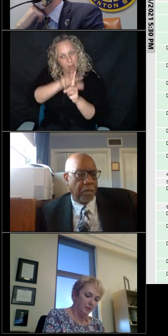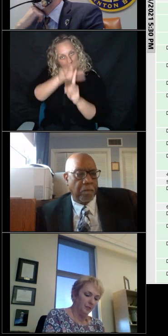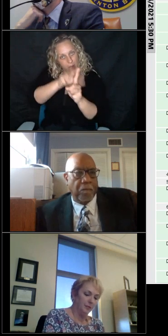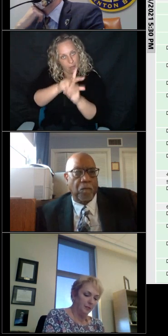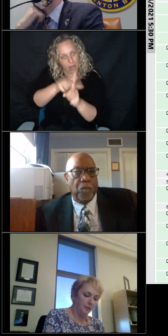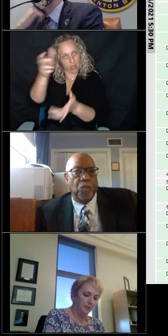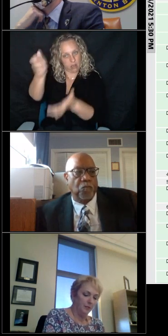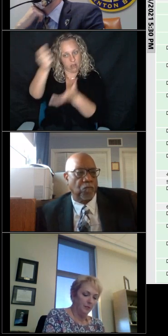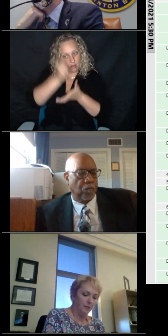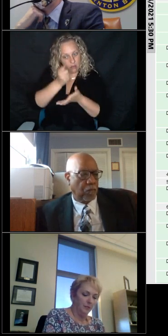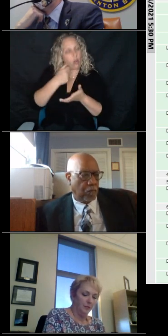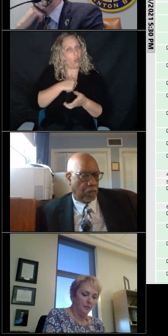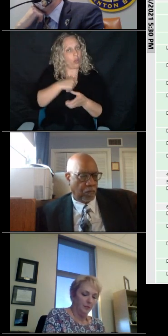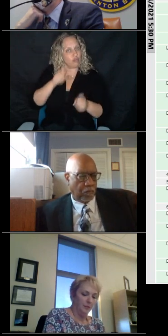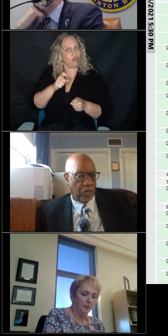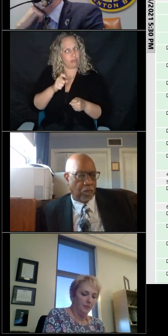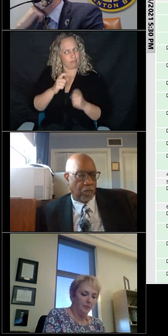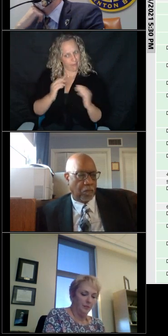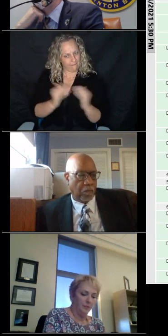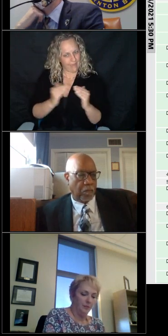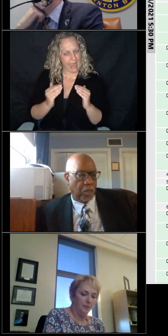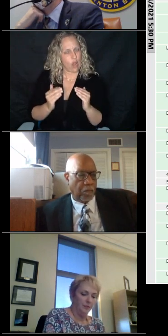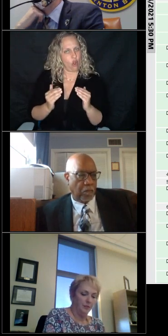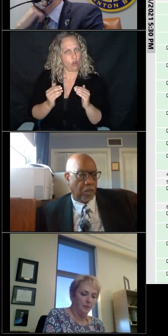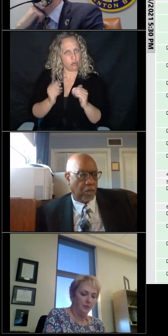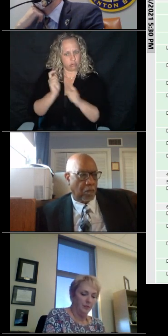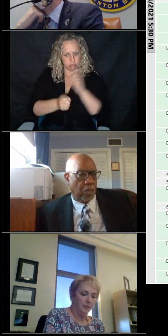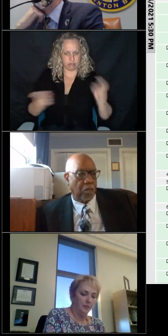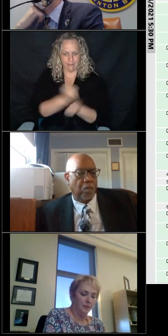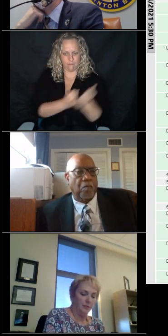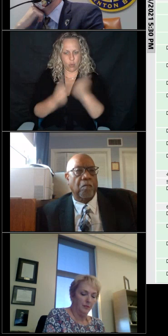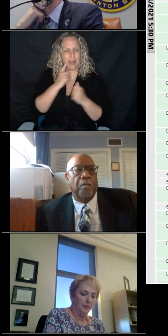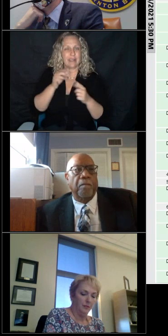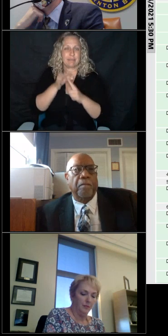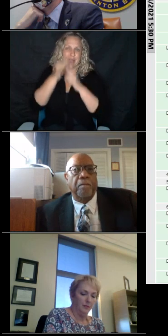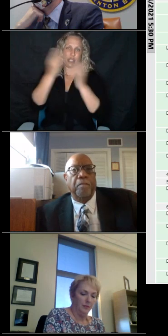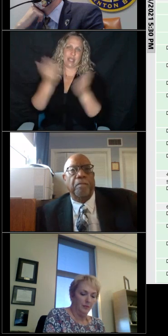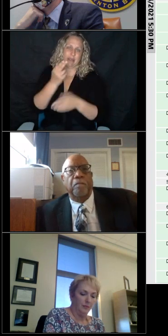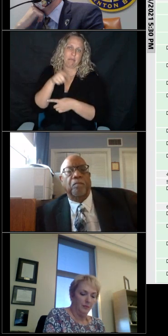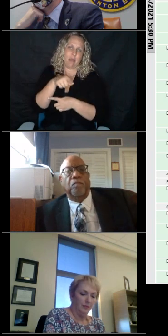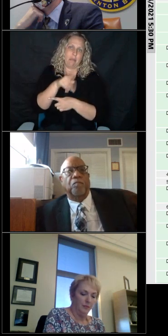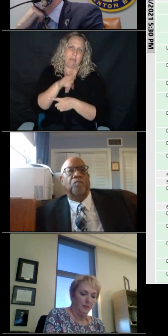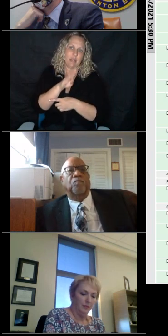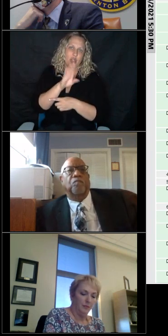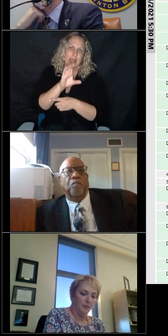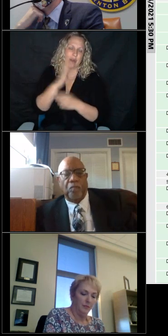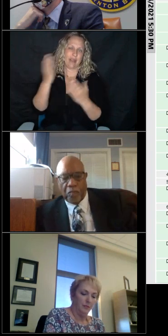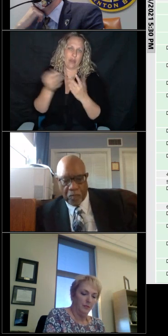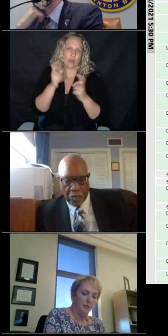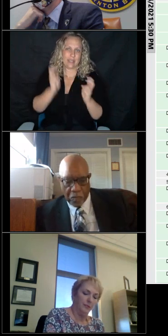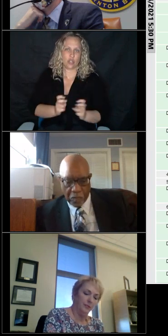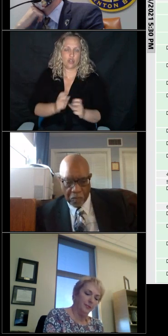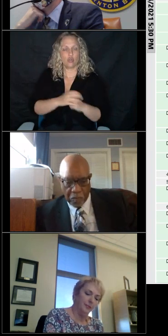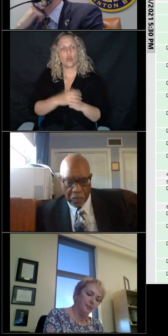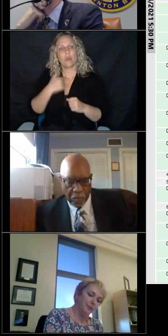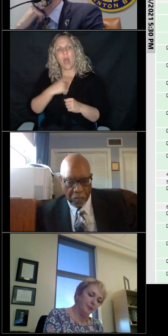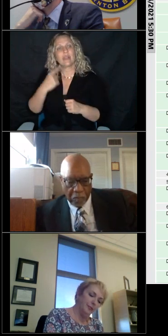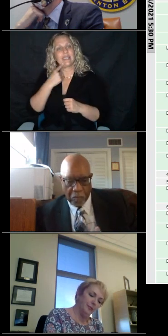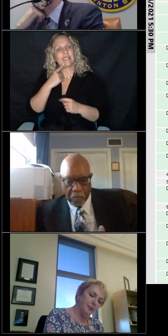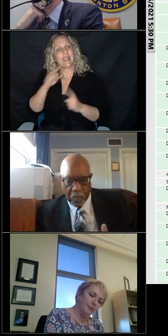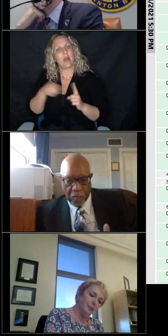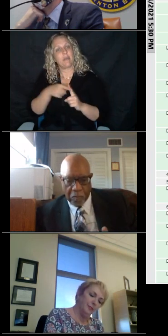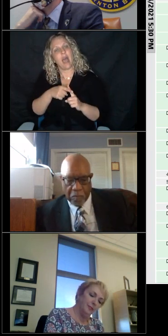be getting our fair share, especially here in Palm Beach County for those issues. But I was disappointed about Sadowski,